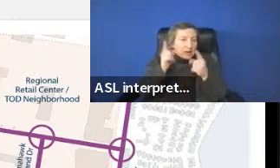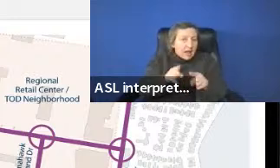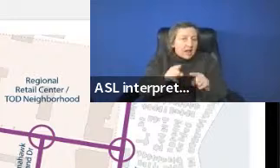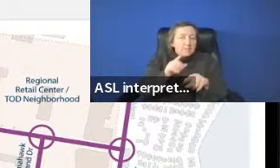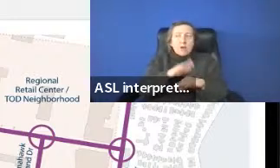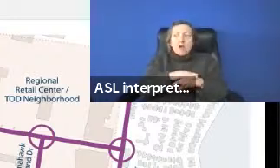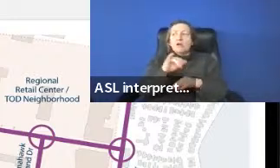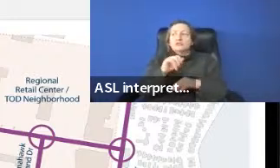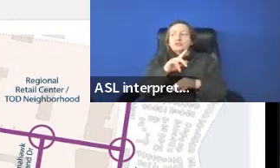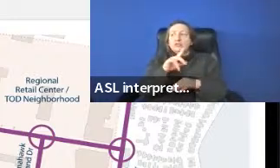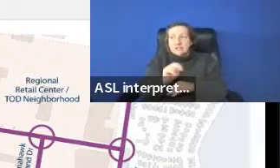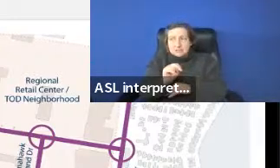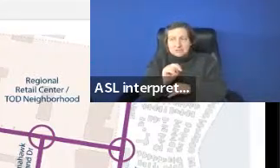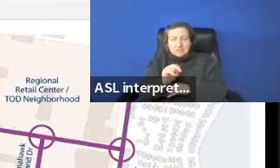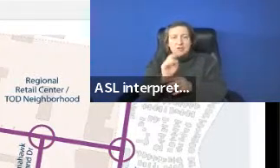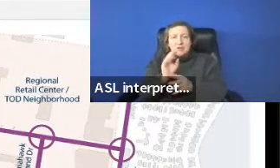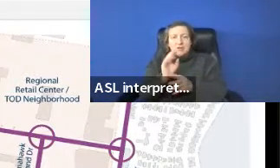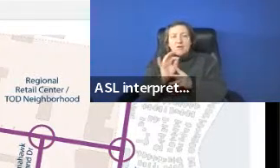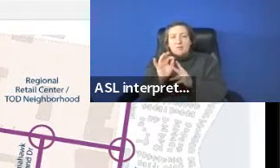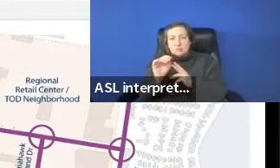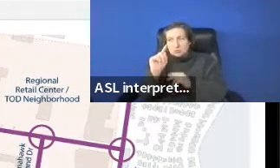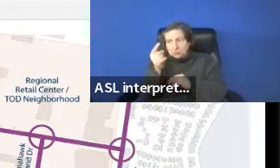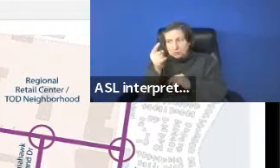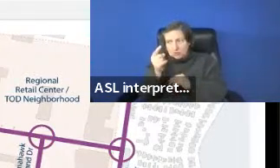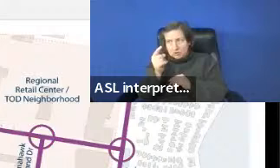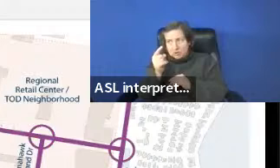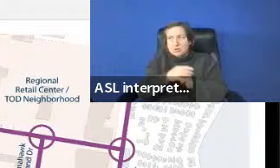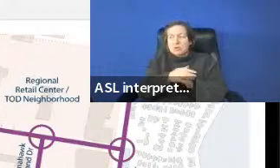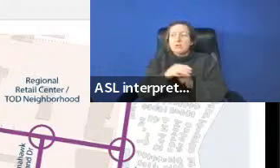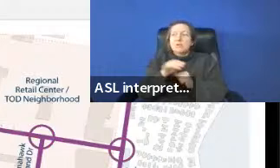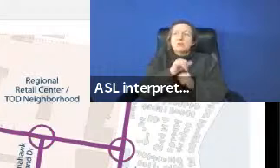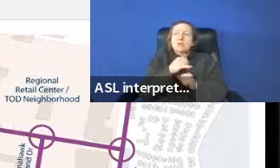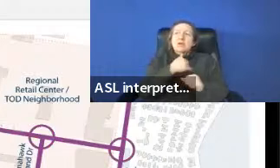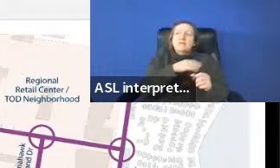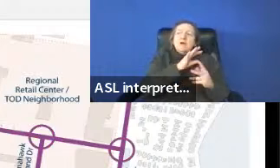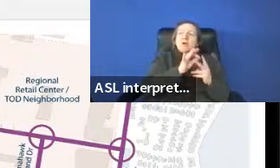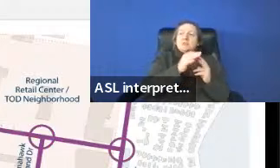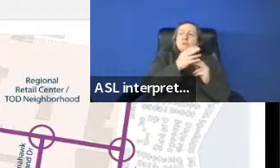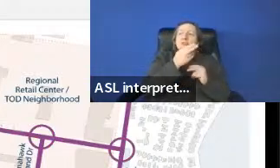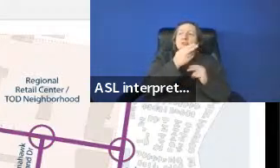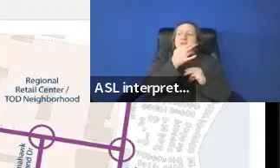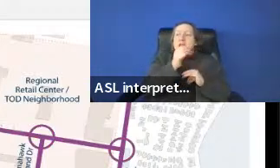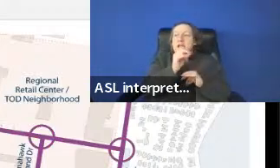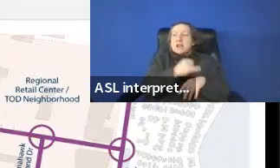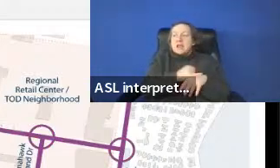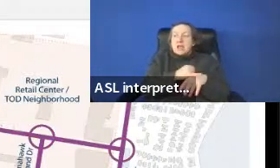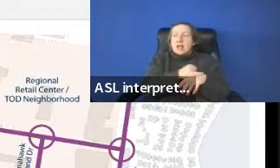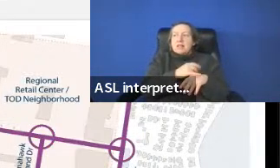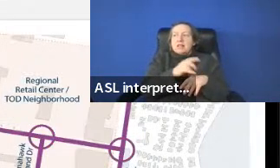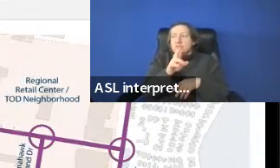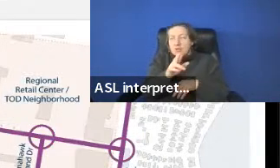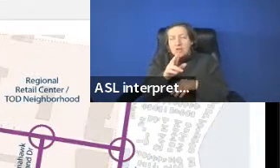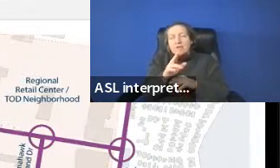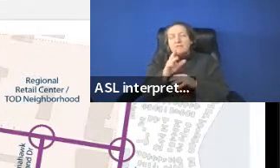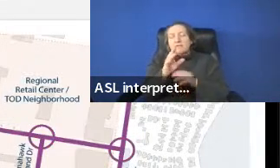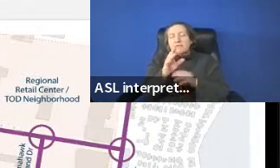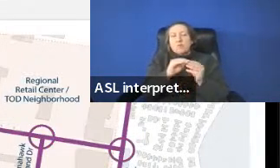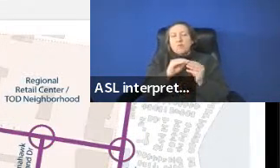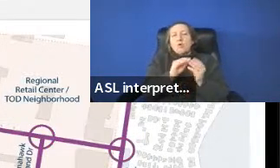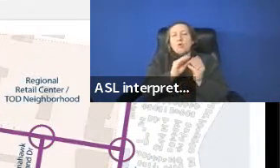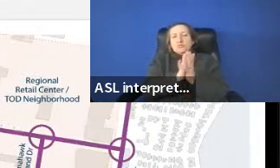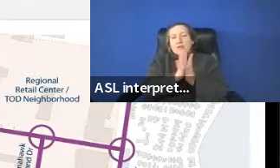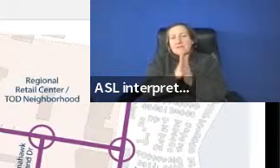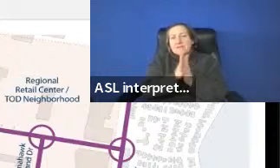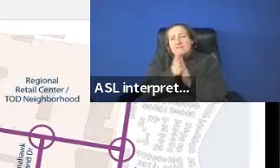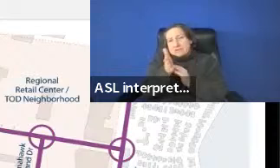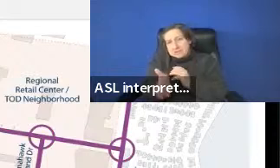Jansen in option 1. You'd also have that option on the Hayden Island Drive, but presumably you'd have higher volumes of traffic there because that's